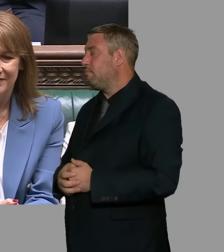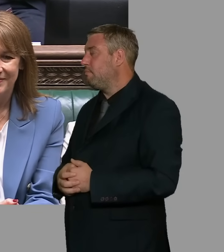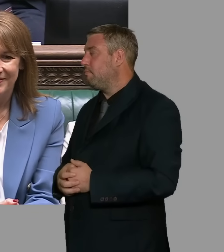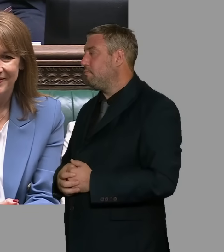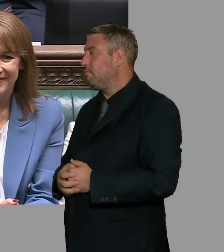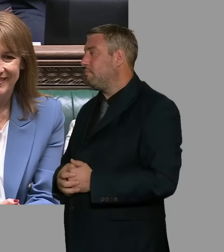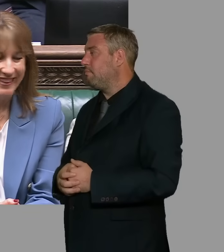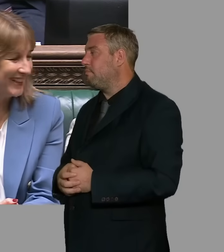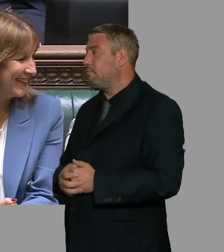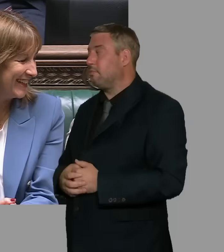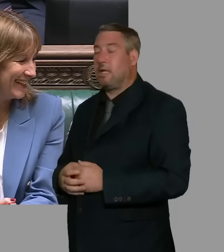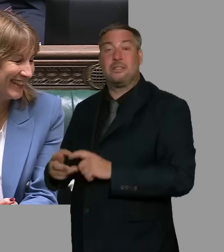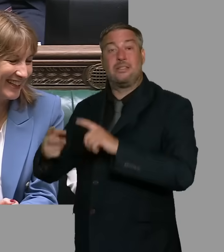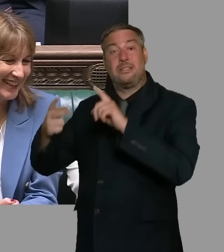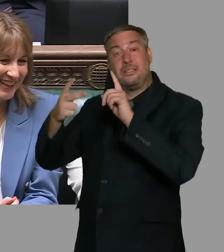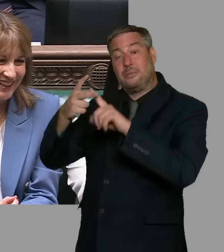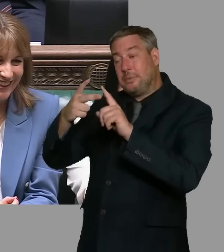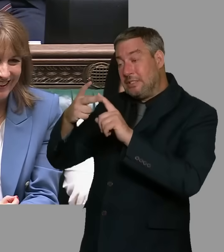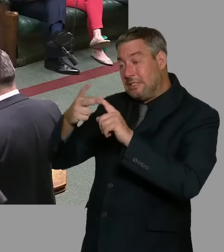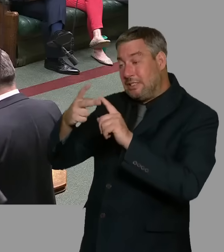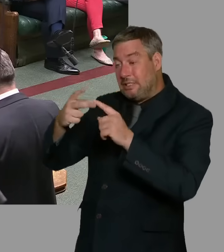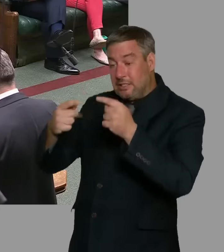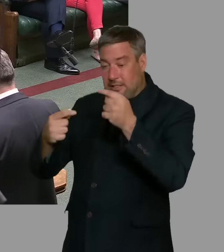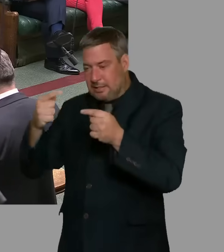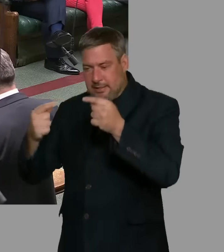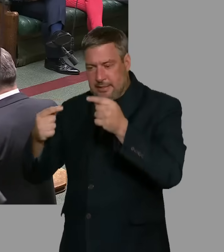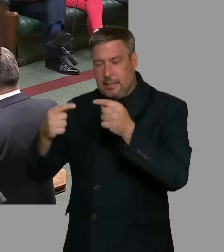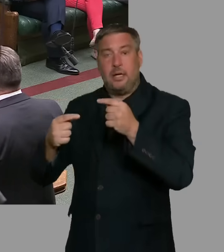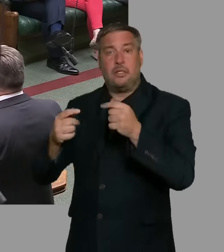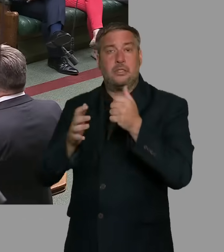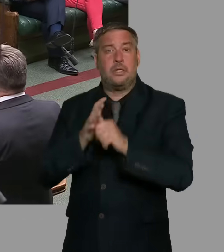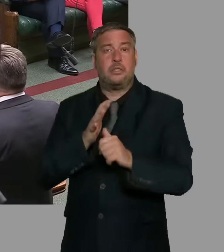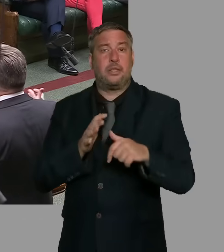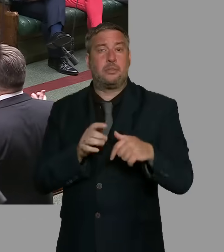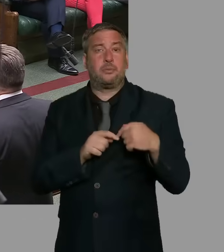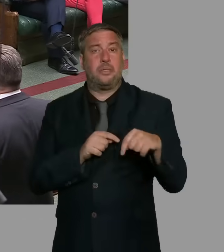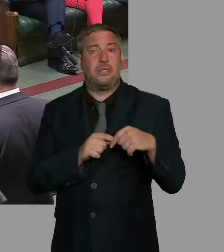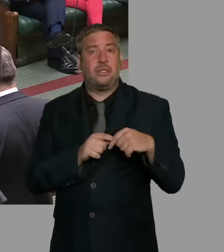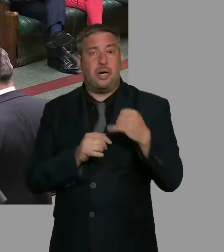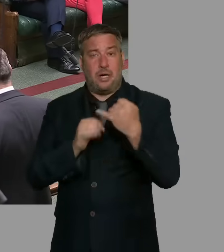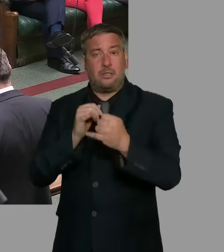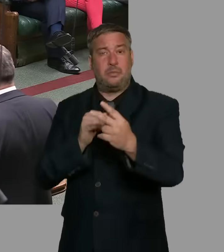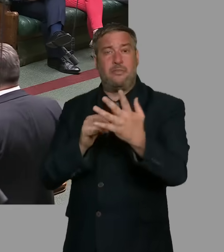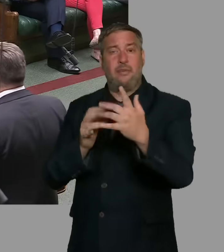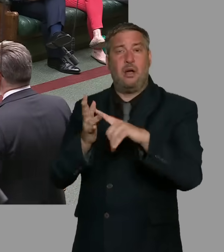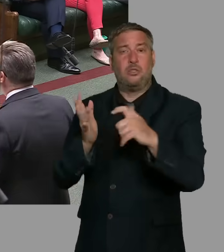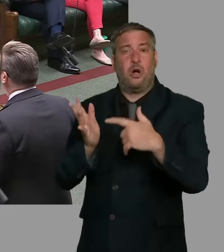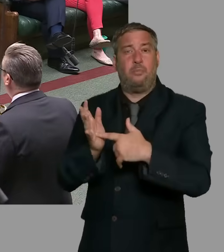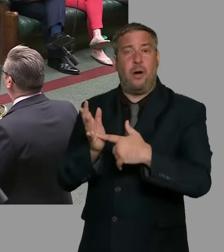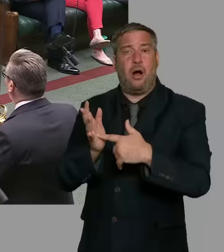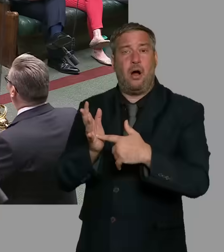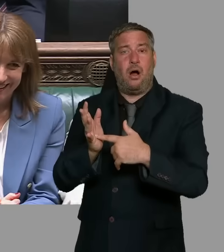months and will continue for a very long time. And all